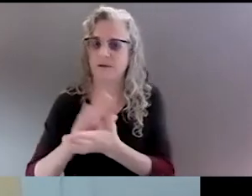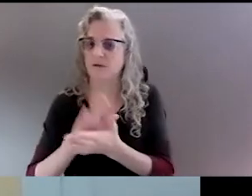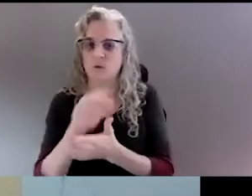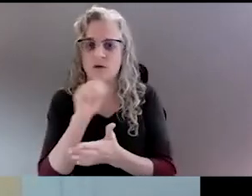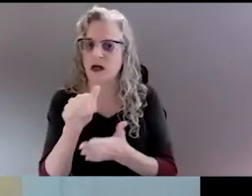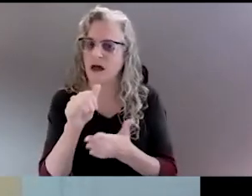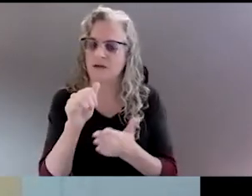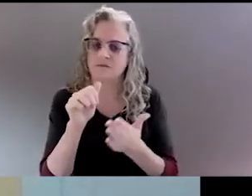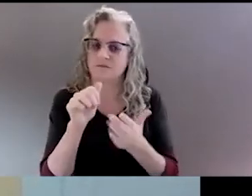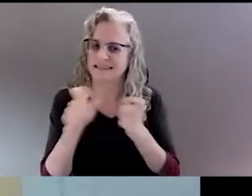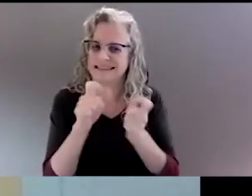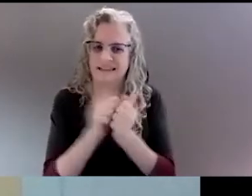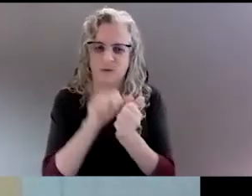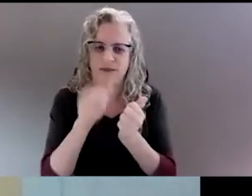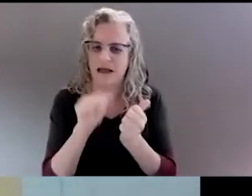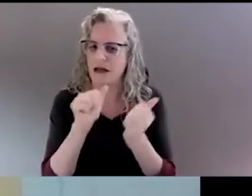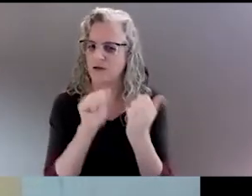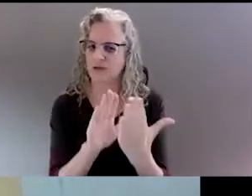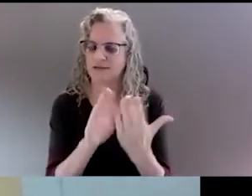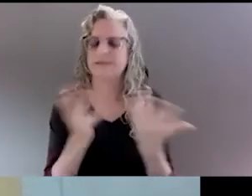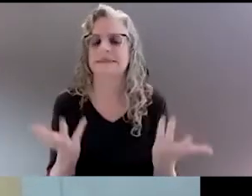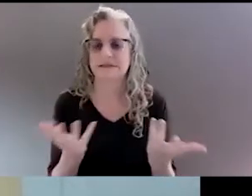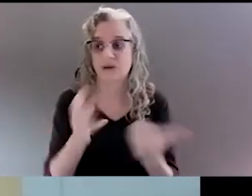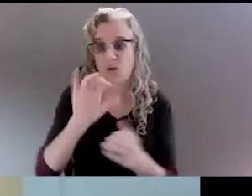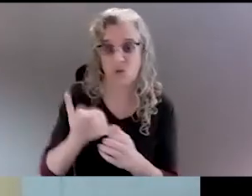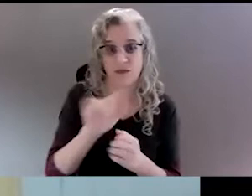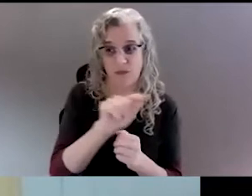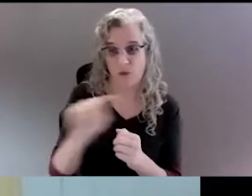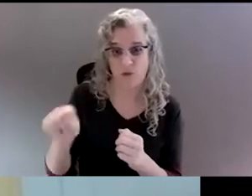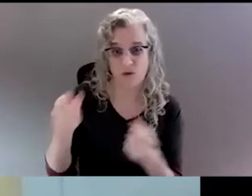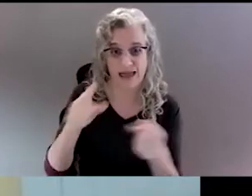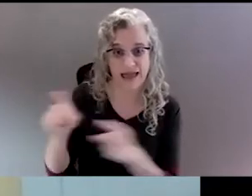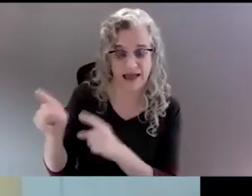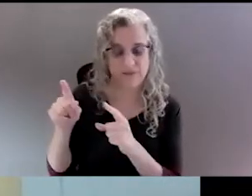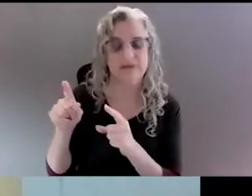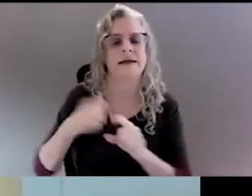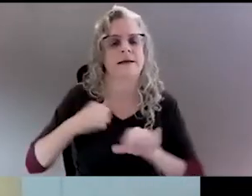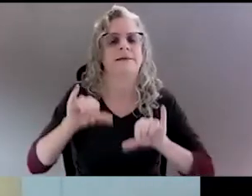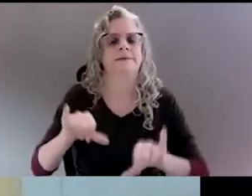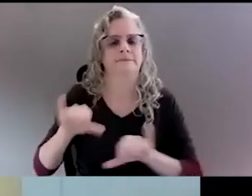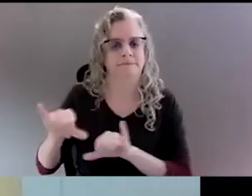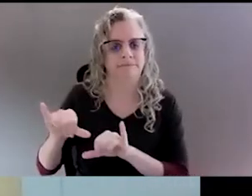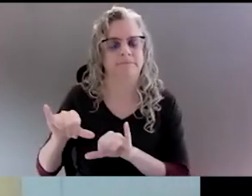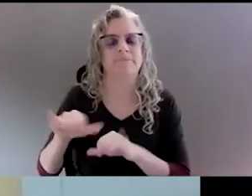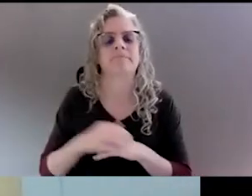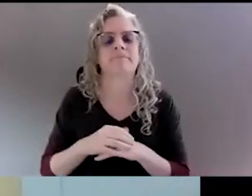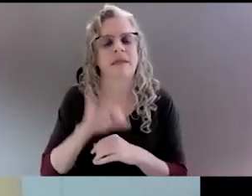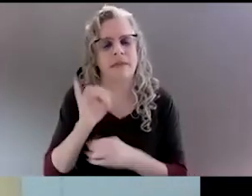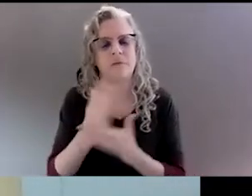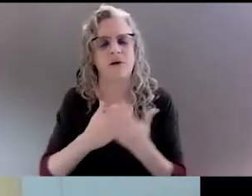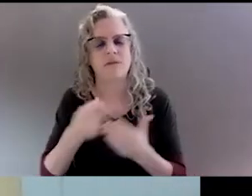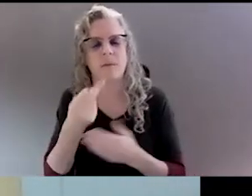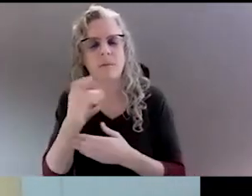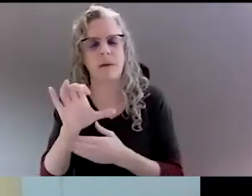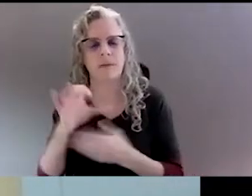that information and really think about professionally in the public health part of my job, how to